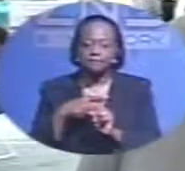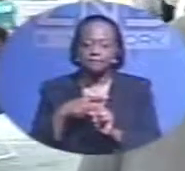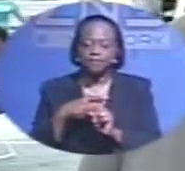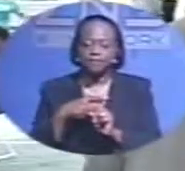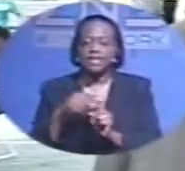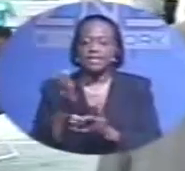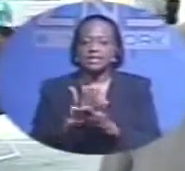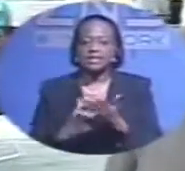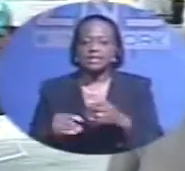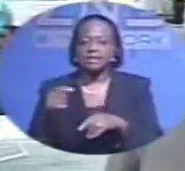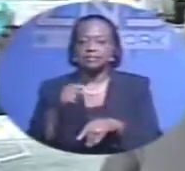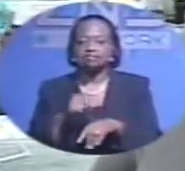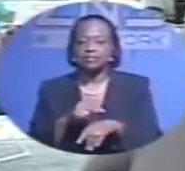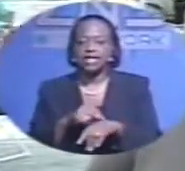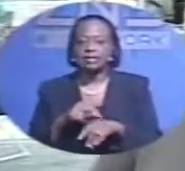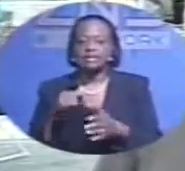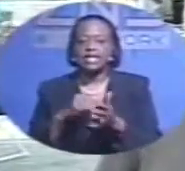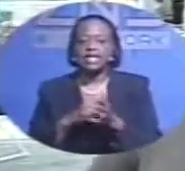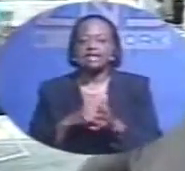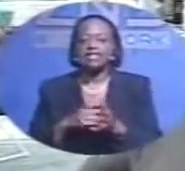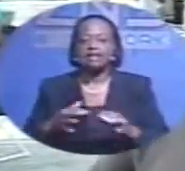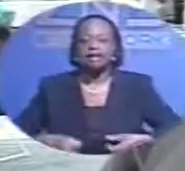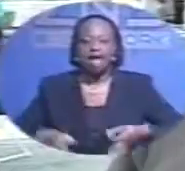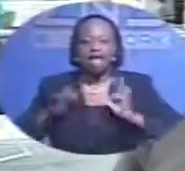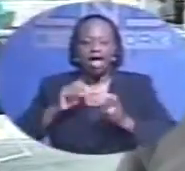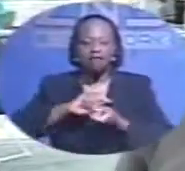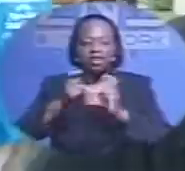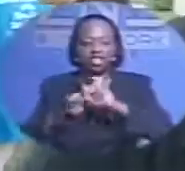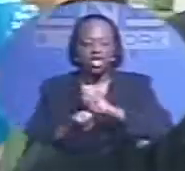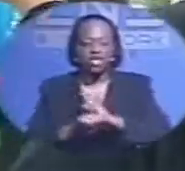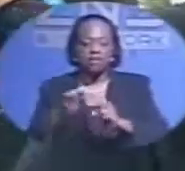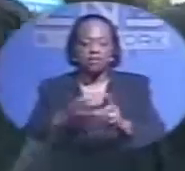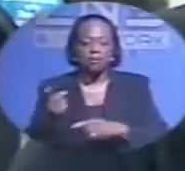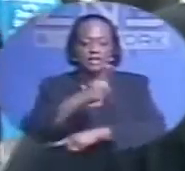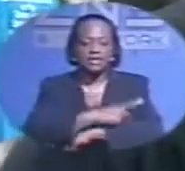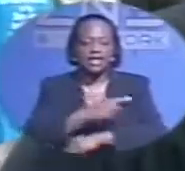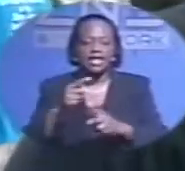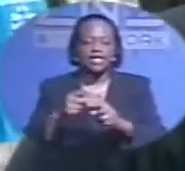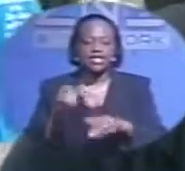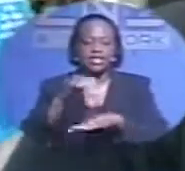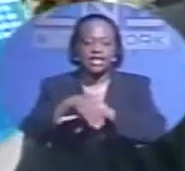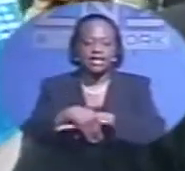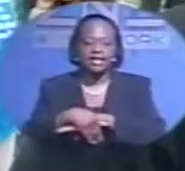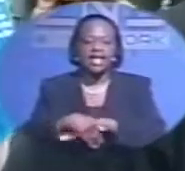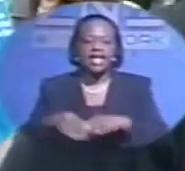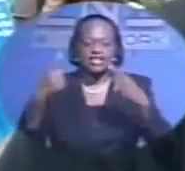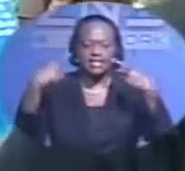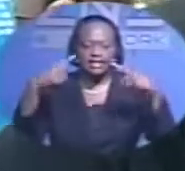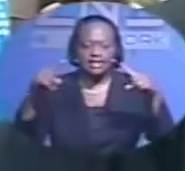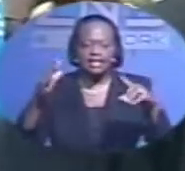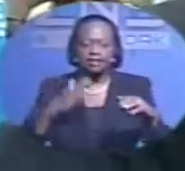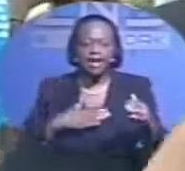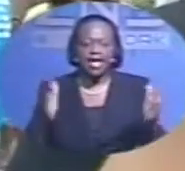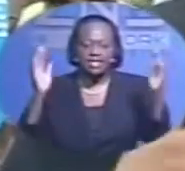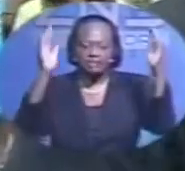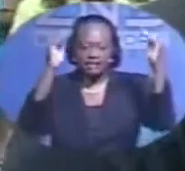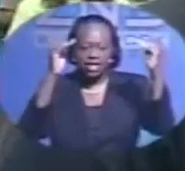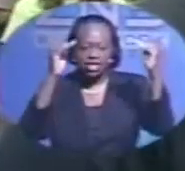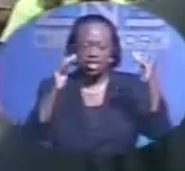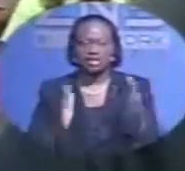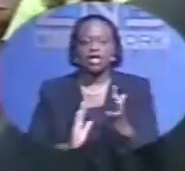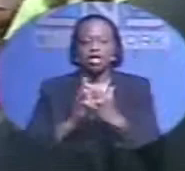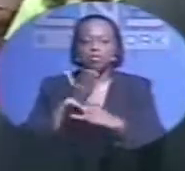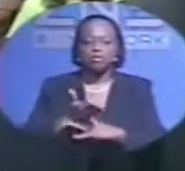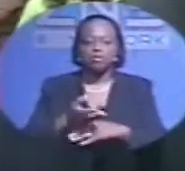in some cases, it's been almost life-changing from almost day to night. It has exceeded my expectations. I have to say that it is through the